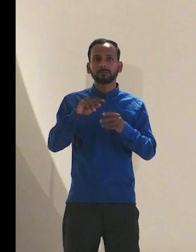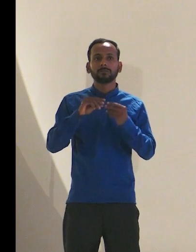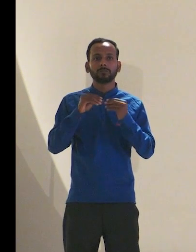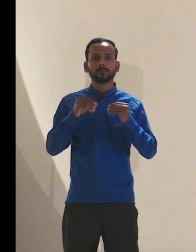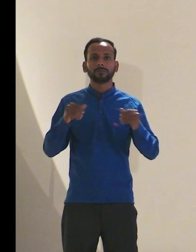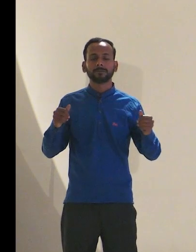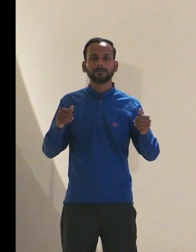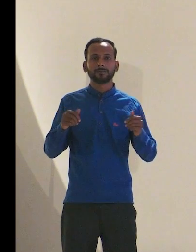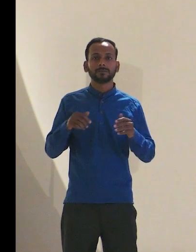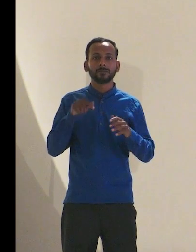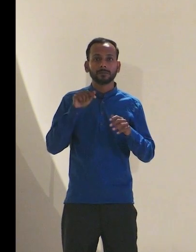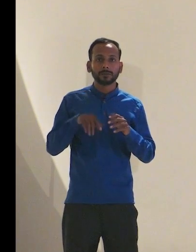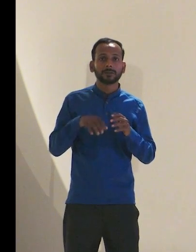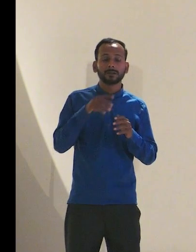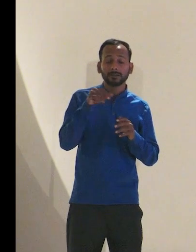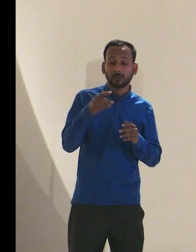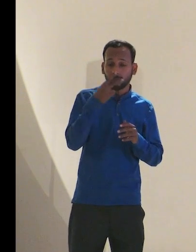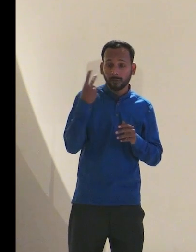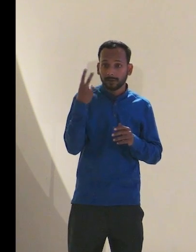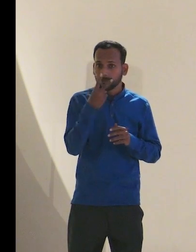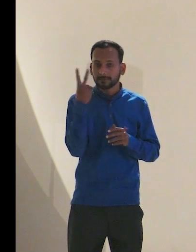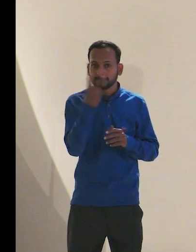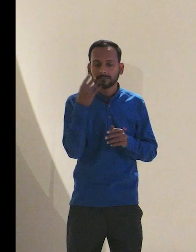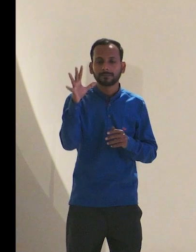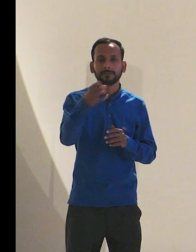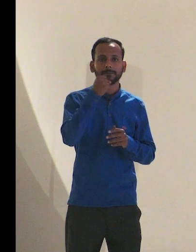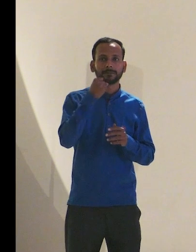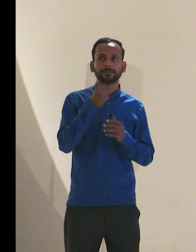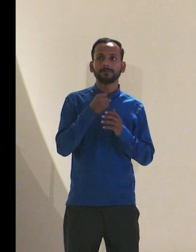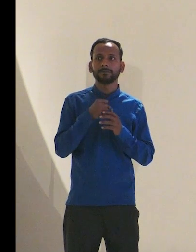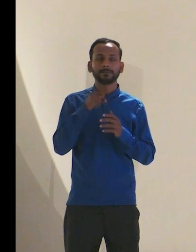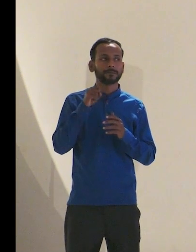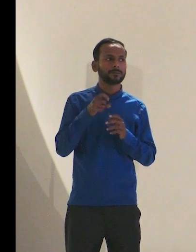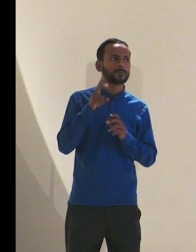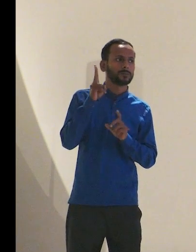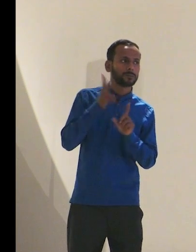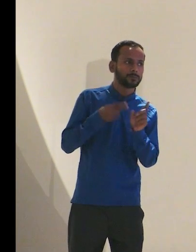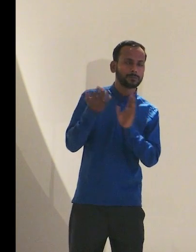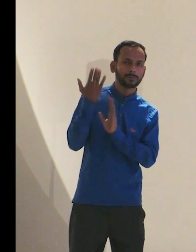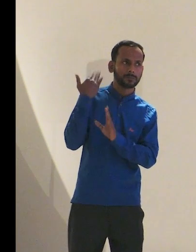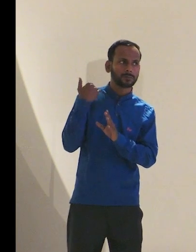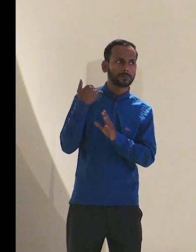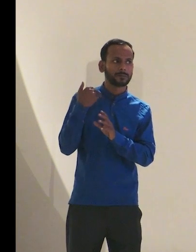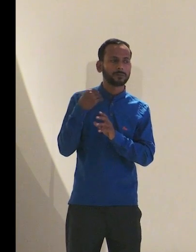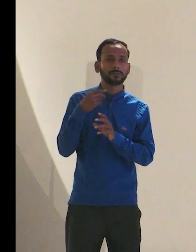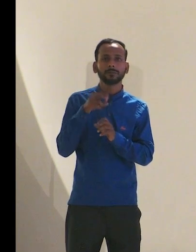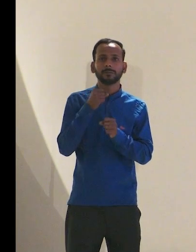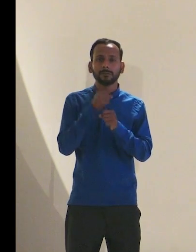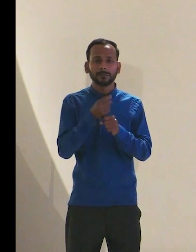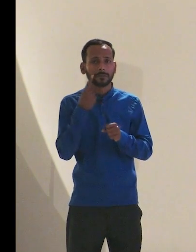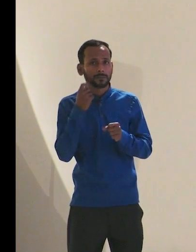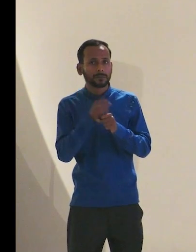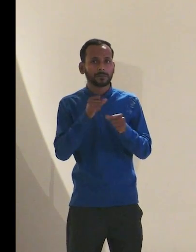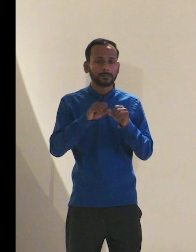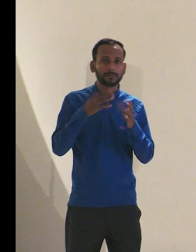figure out is how to recreate, because we 2 years ago we did a survey with the Archaeological Survey of